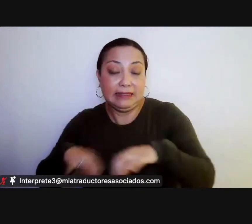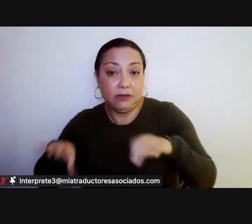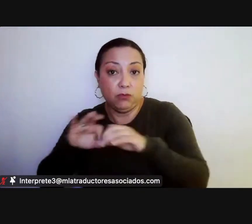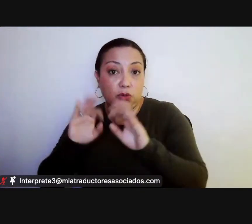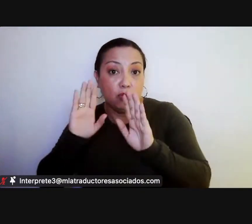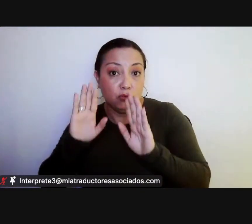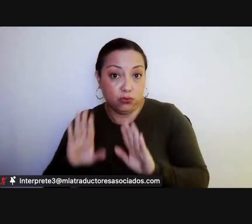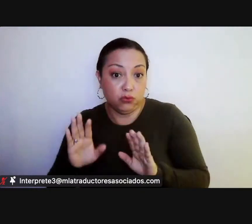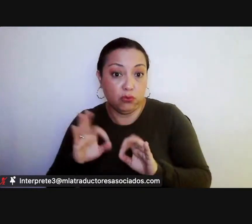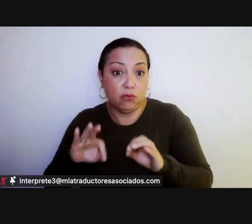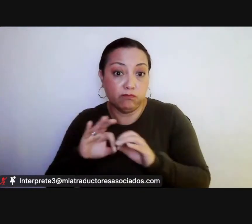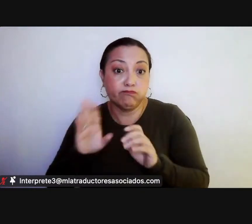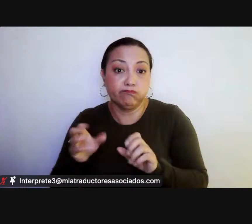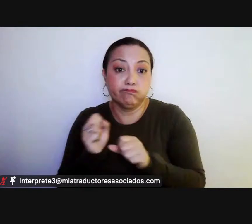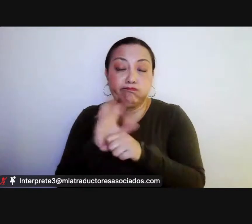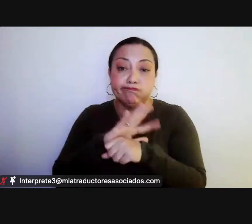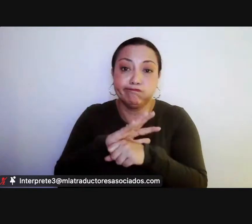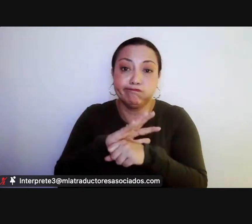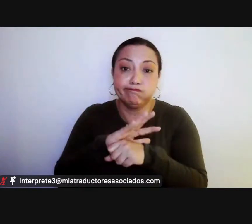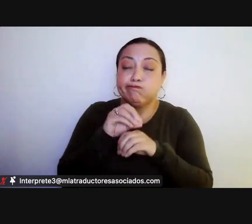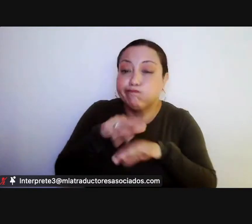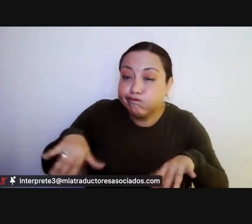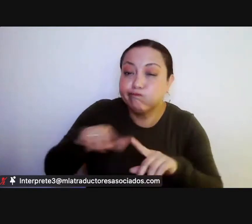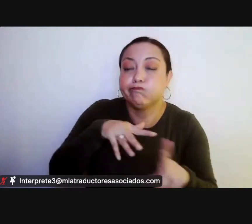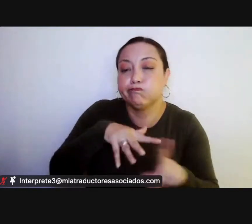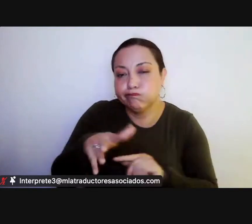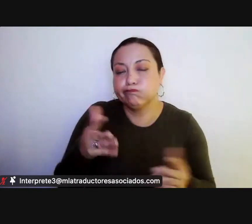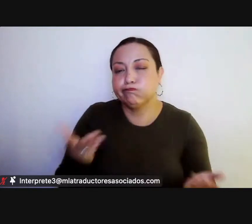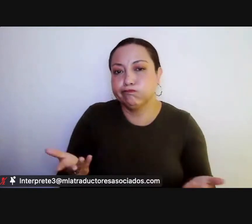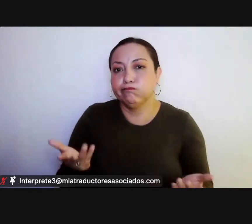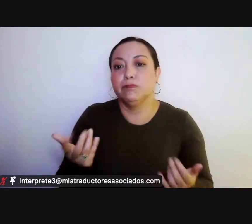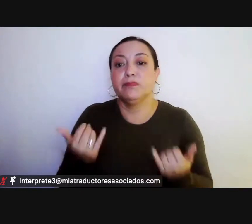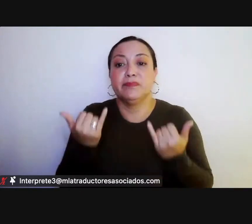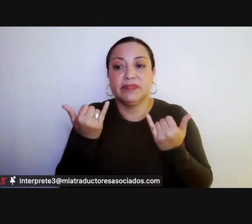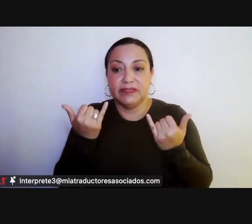break of value chains due to